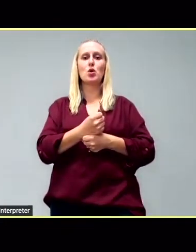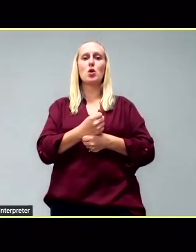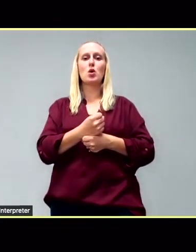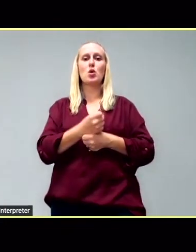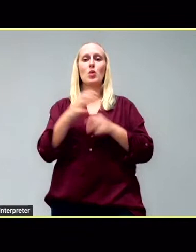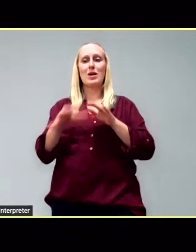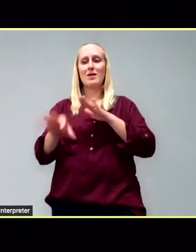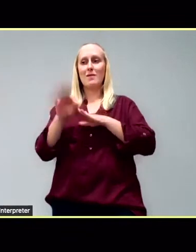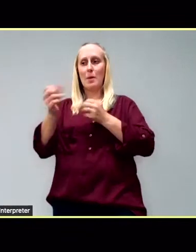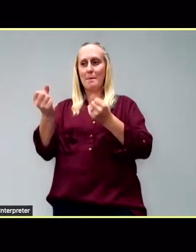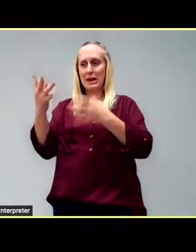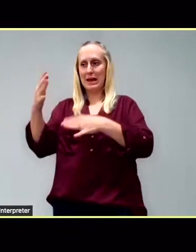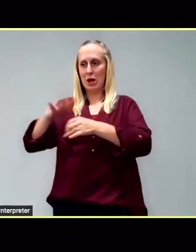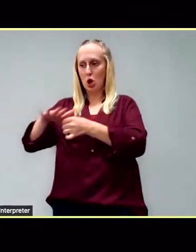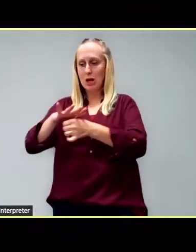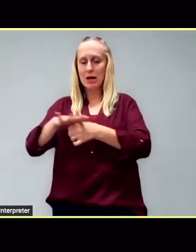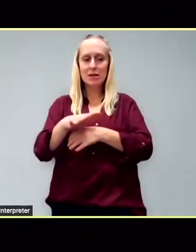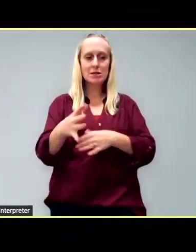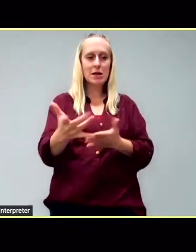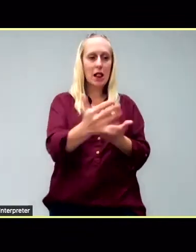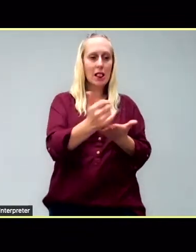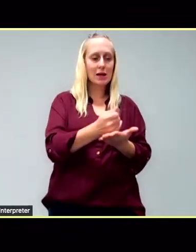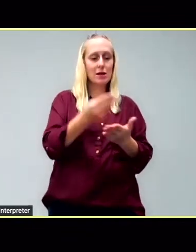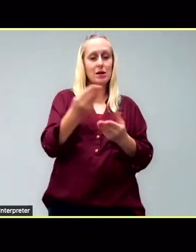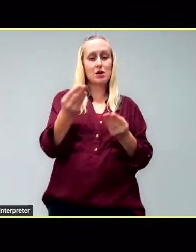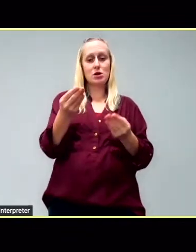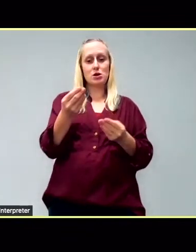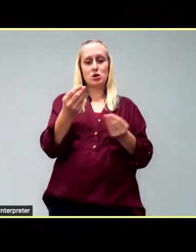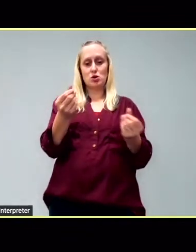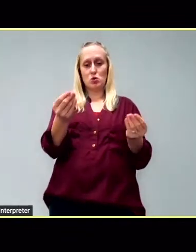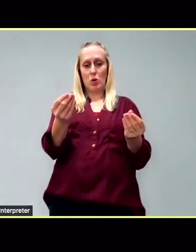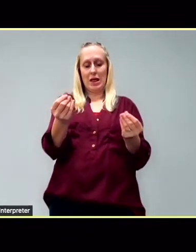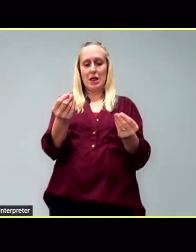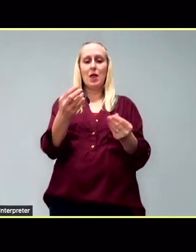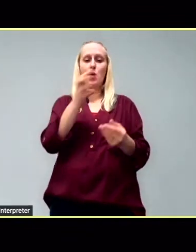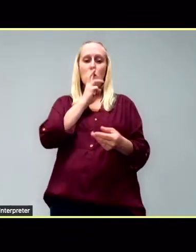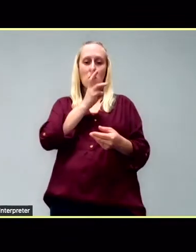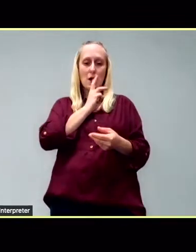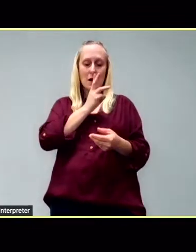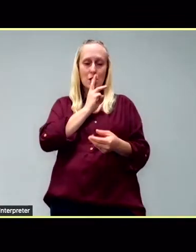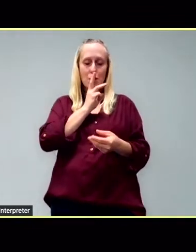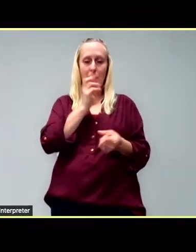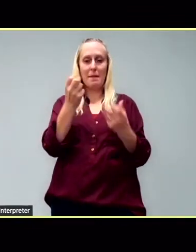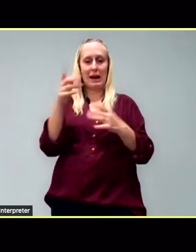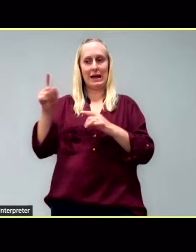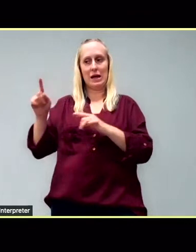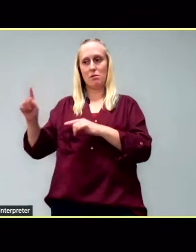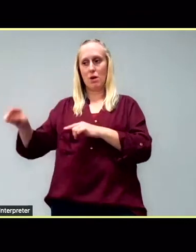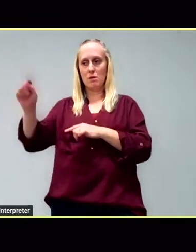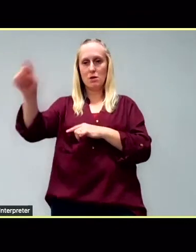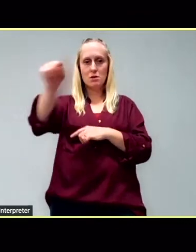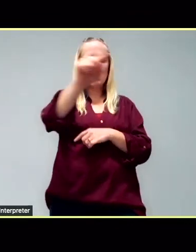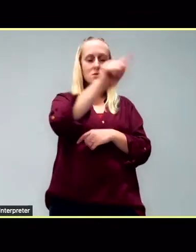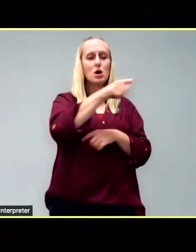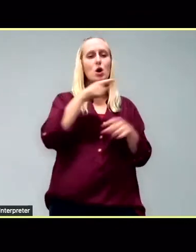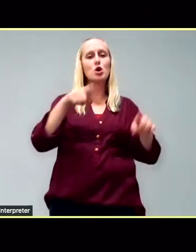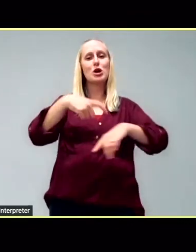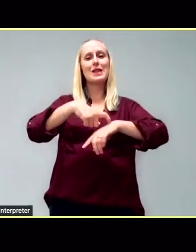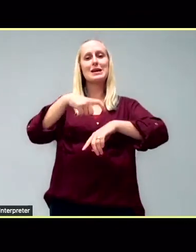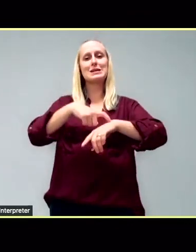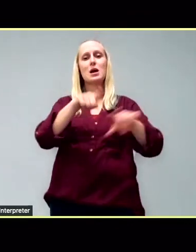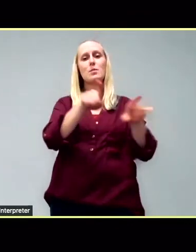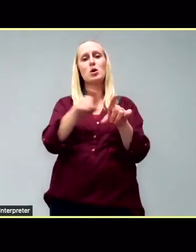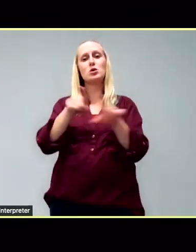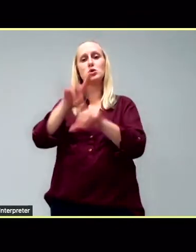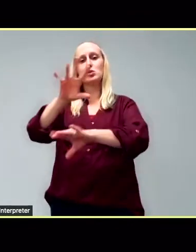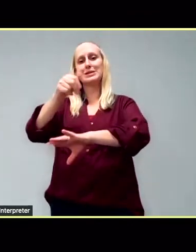collected soil and groundwater samples, not at all locations, but at many locations. And also during that time, we installed a